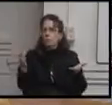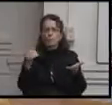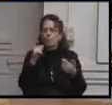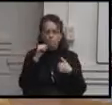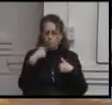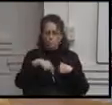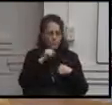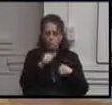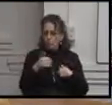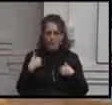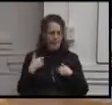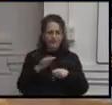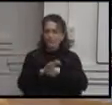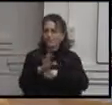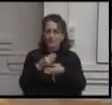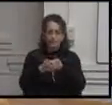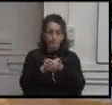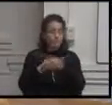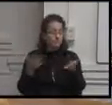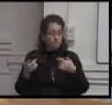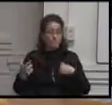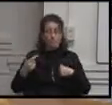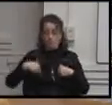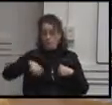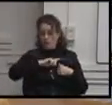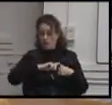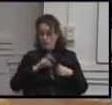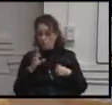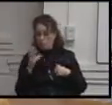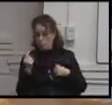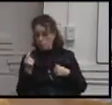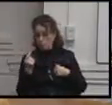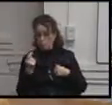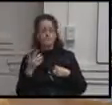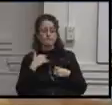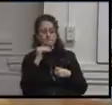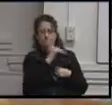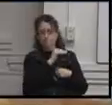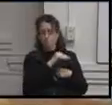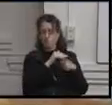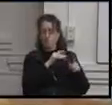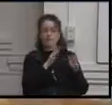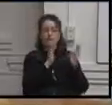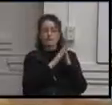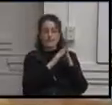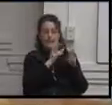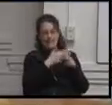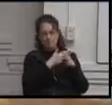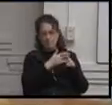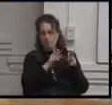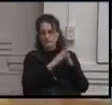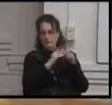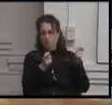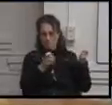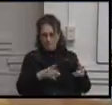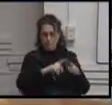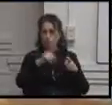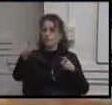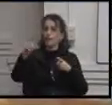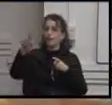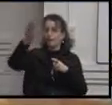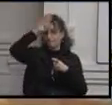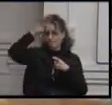asked the interim town manager and the fire chief to provide us